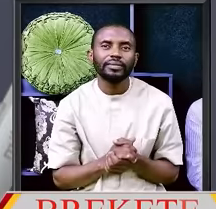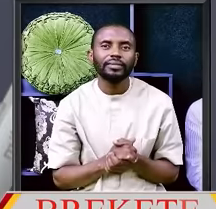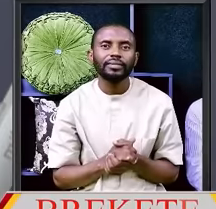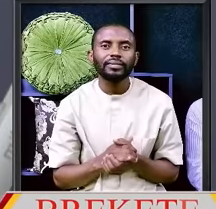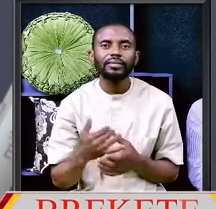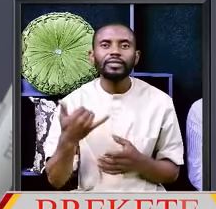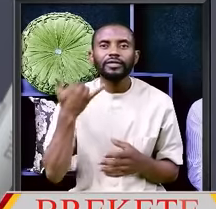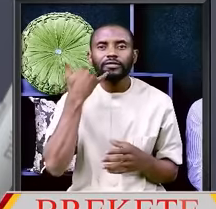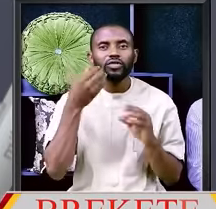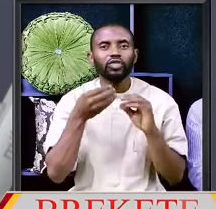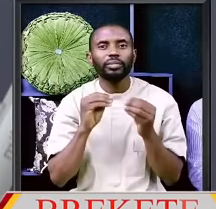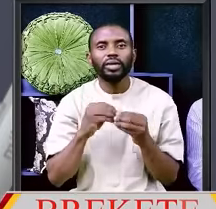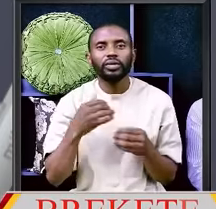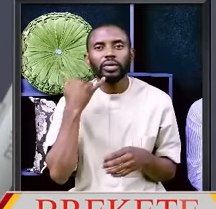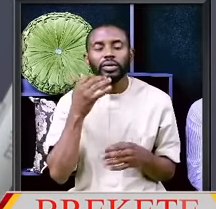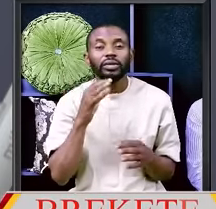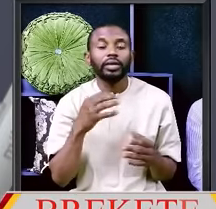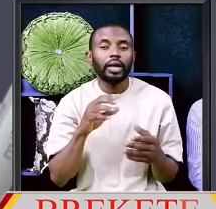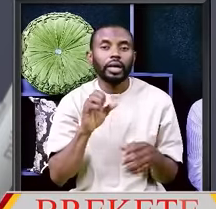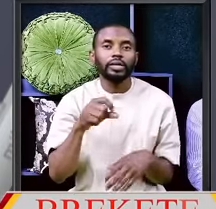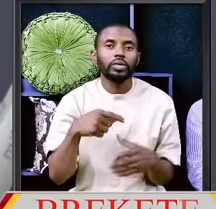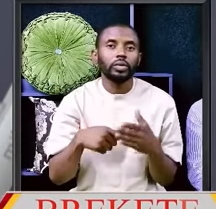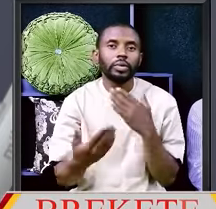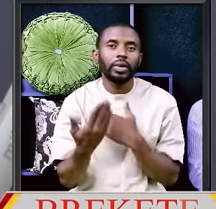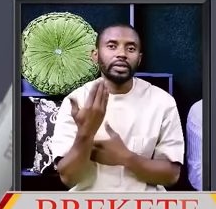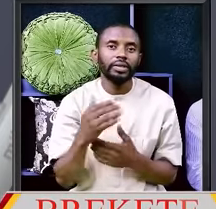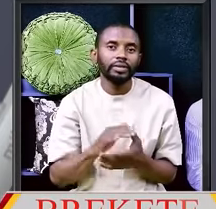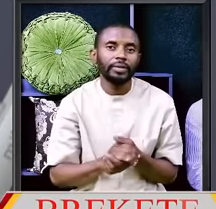The number to call. Hello. Yes, good morning.